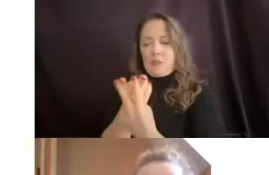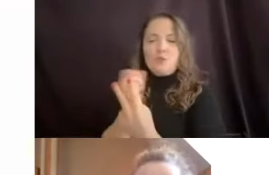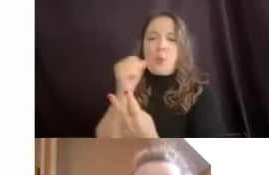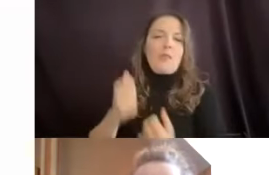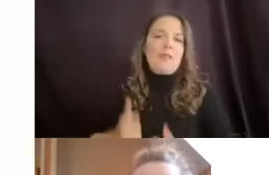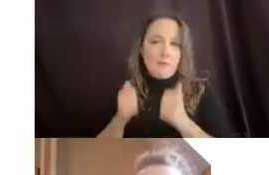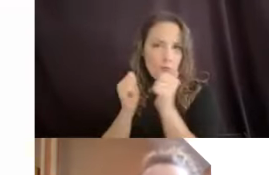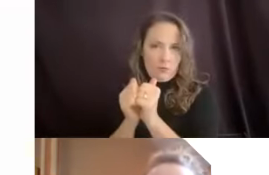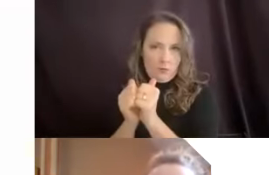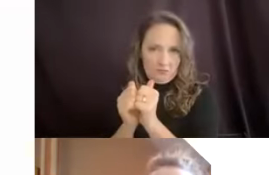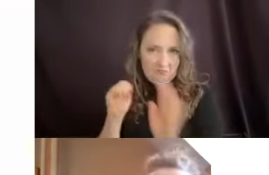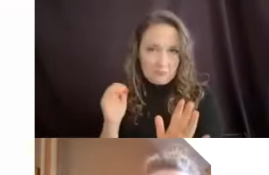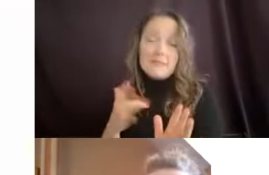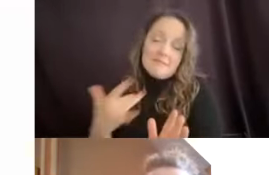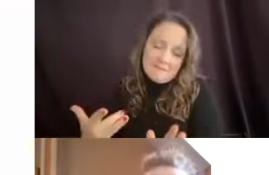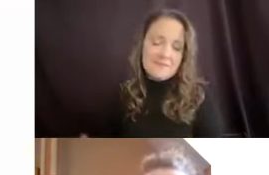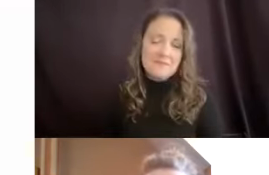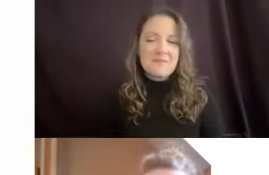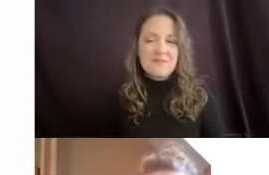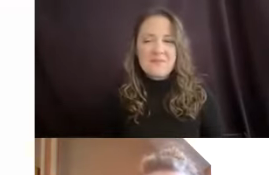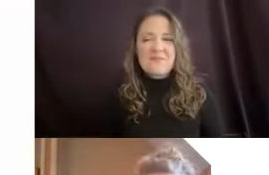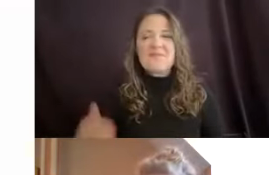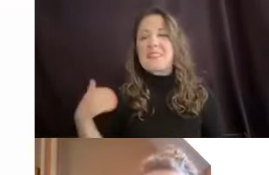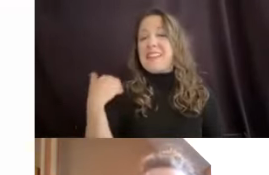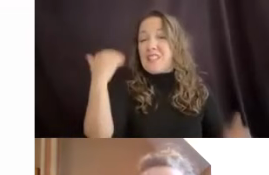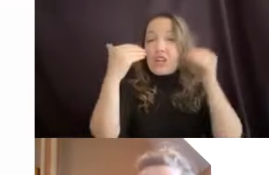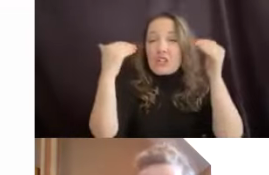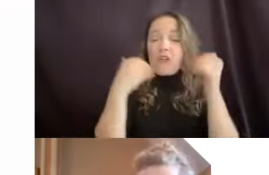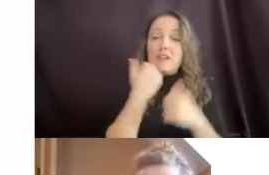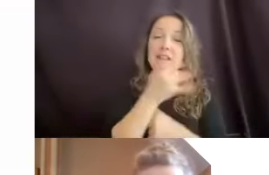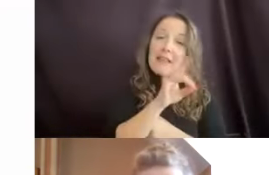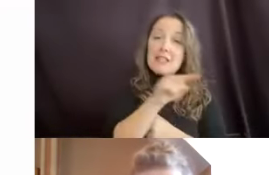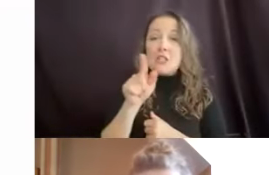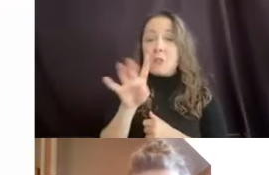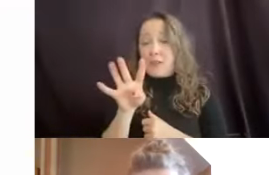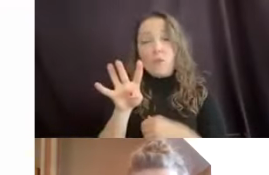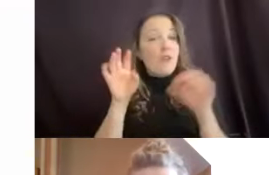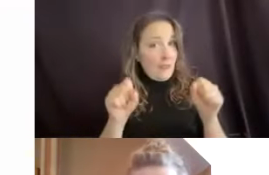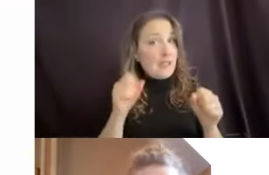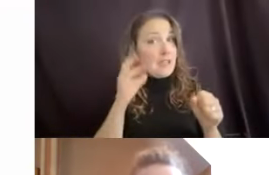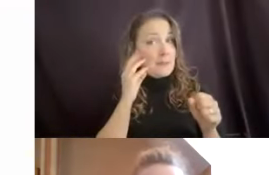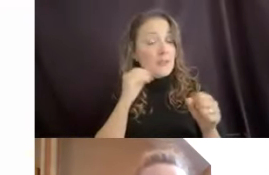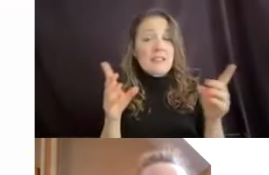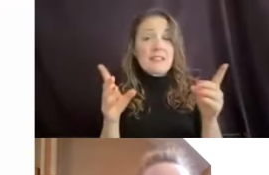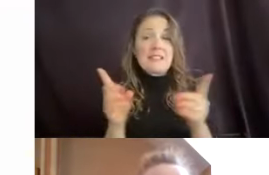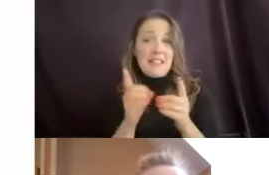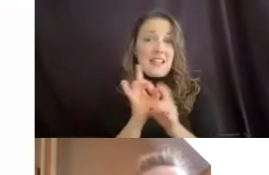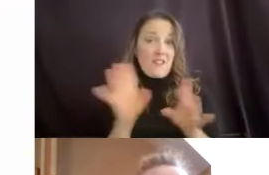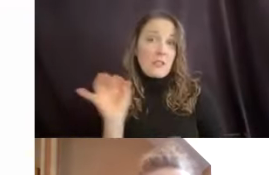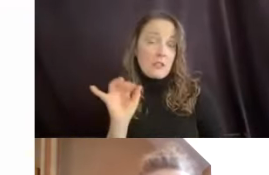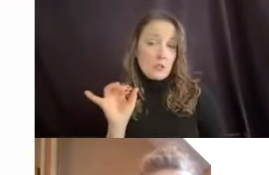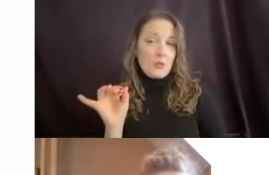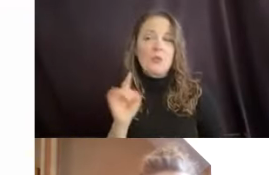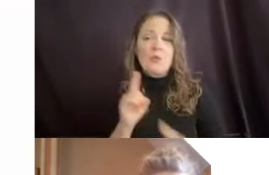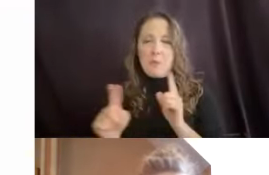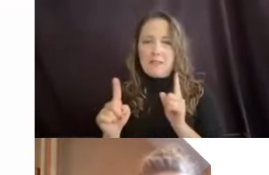usually. Young adults ages 18 to 24 can also experience dating violence. We're just not calling